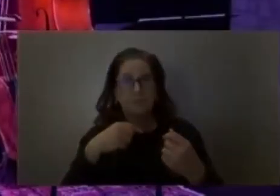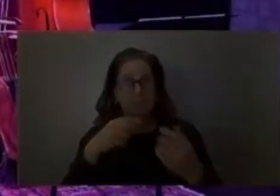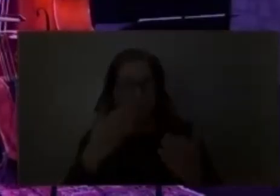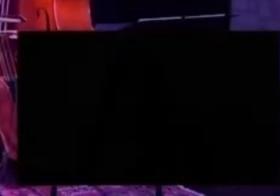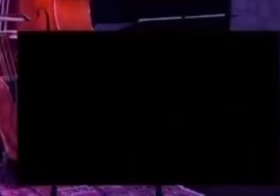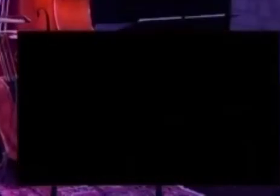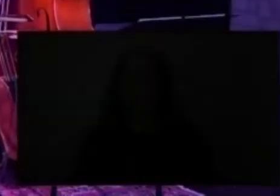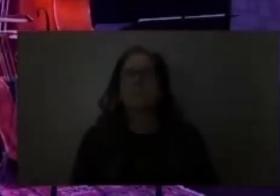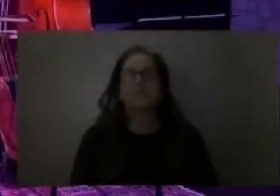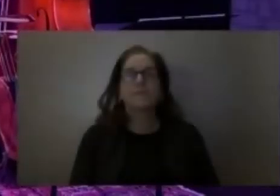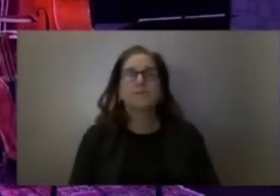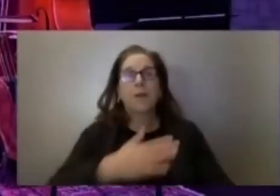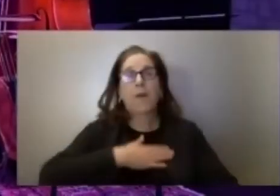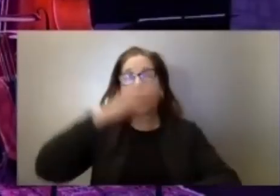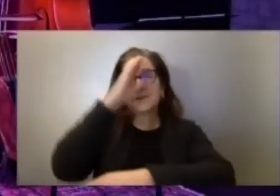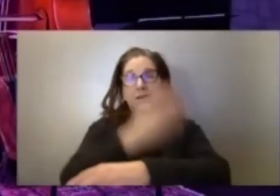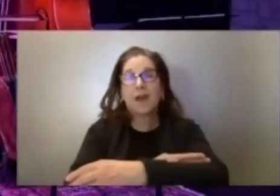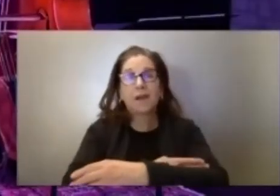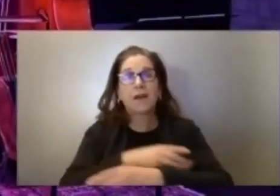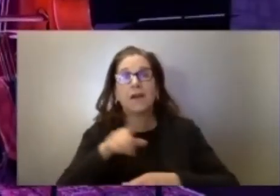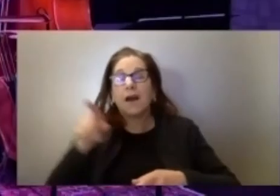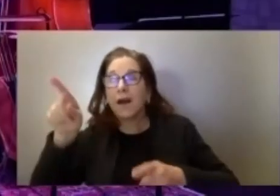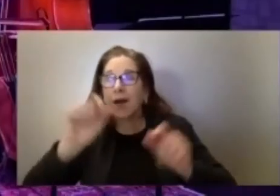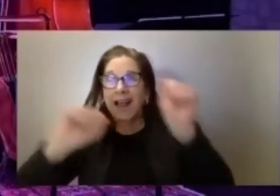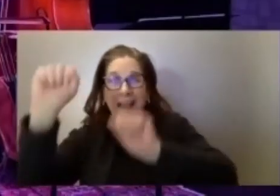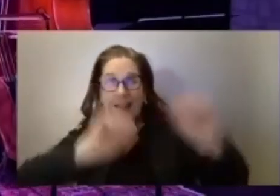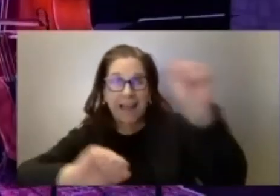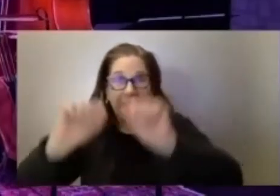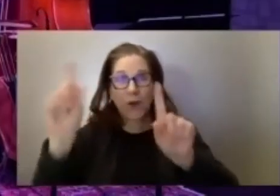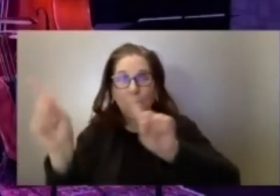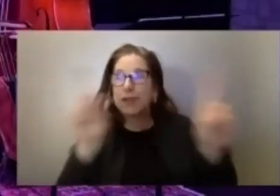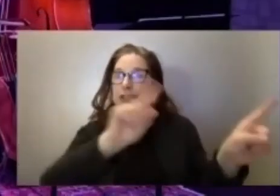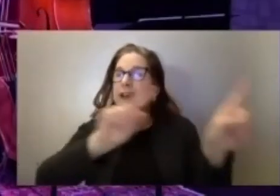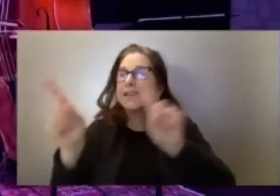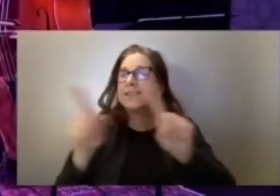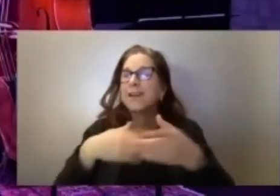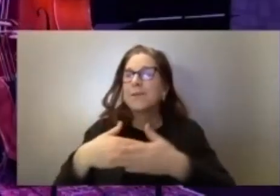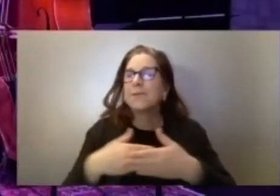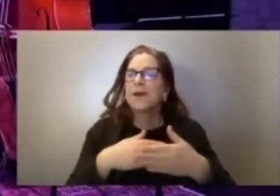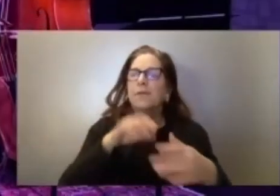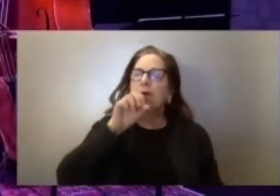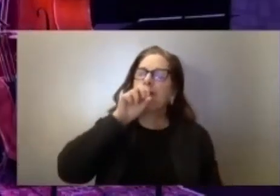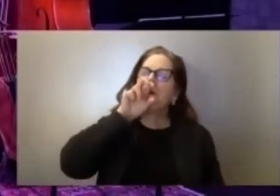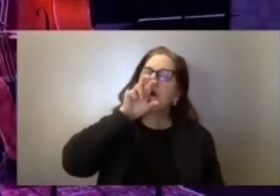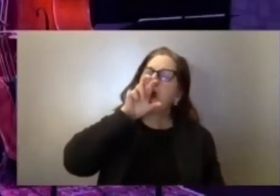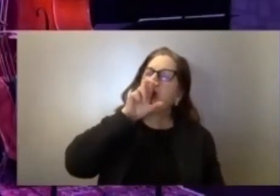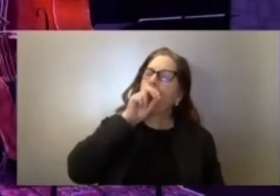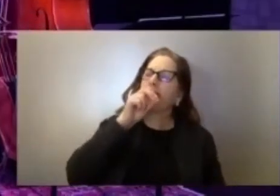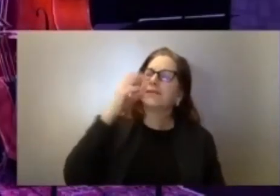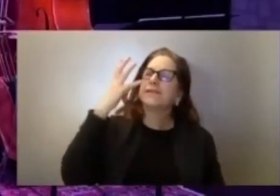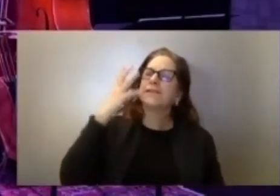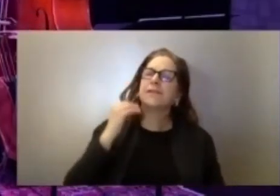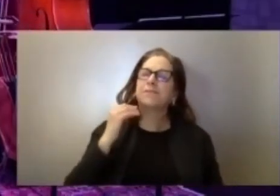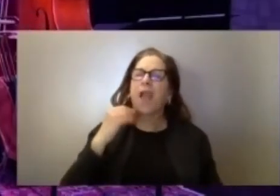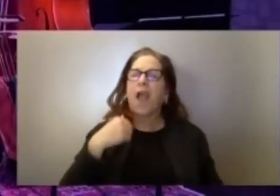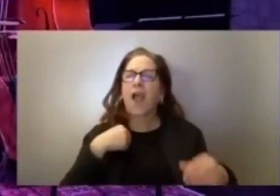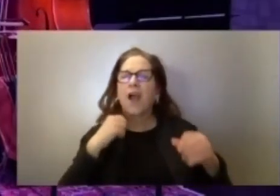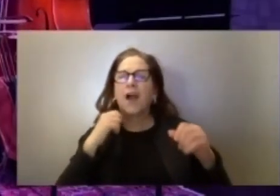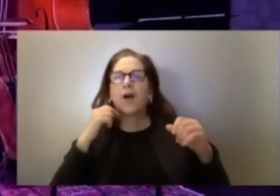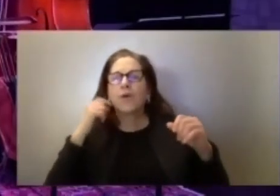highway. My son slid out to clean the windshield. The baby